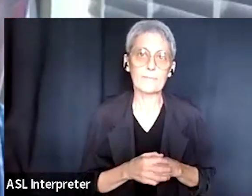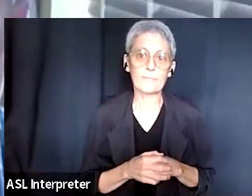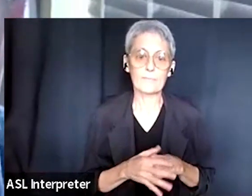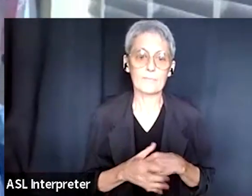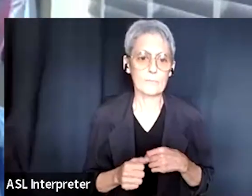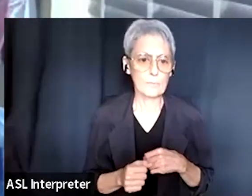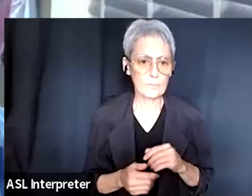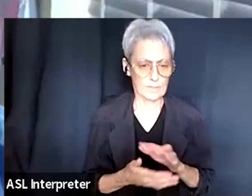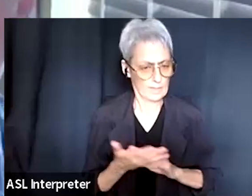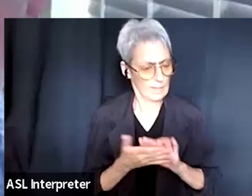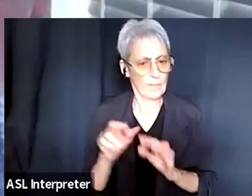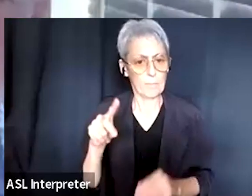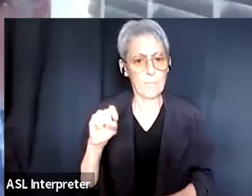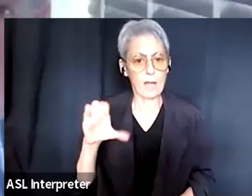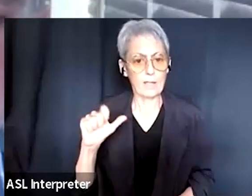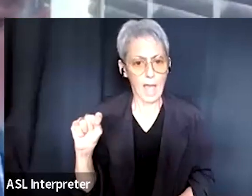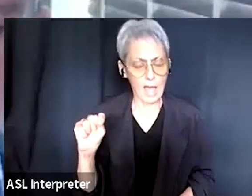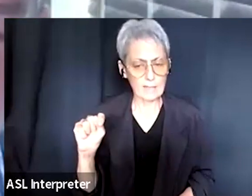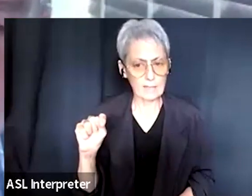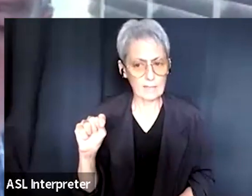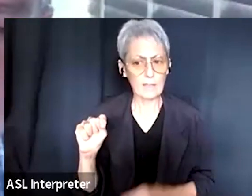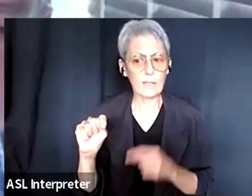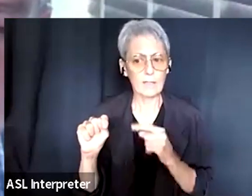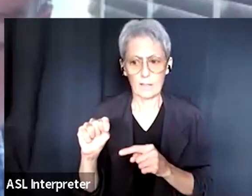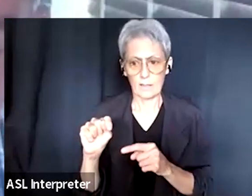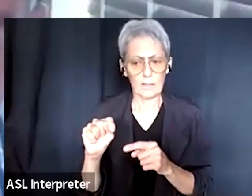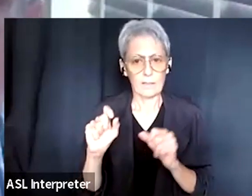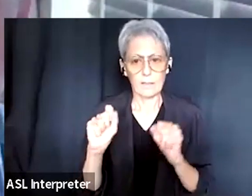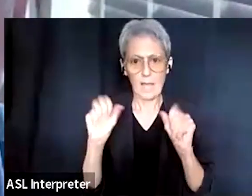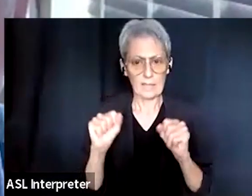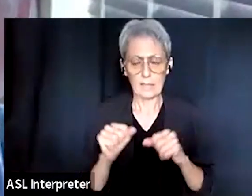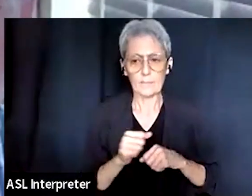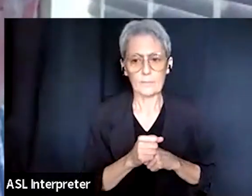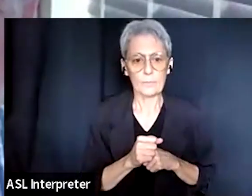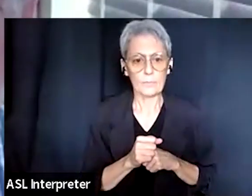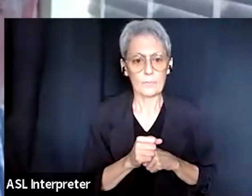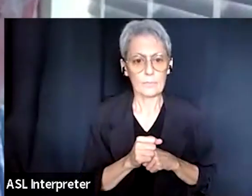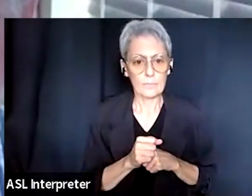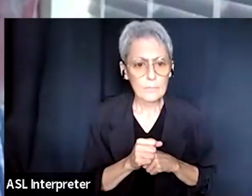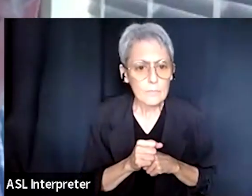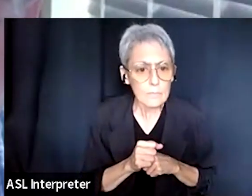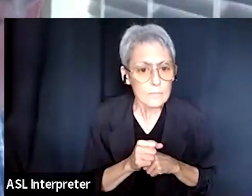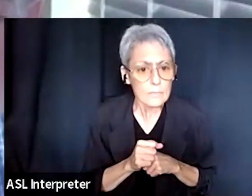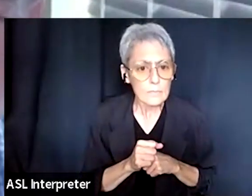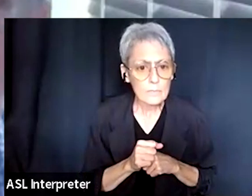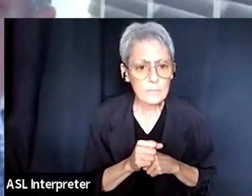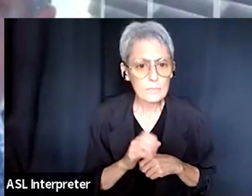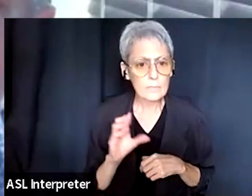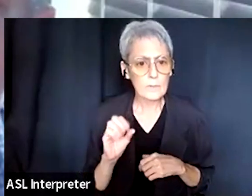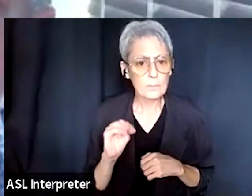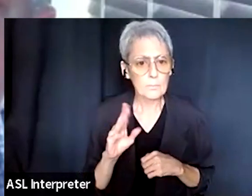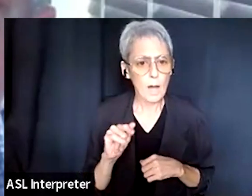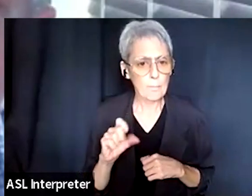an extraordinary phenomenon. One bit of me kind of very